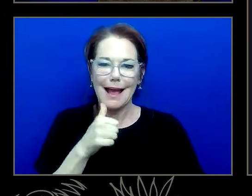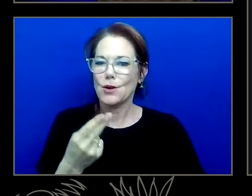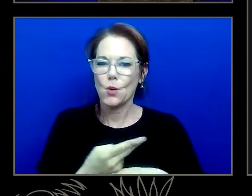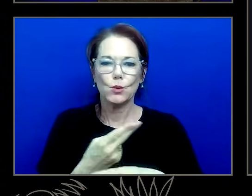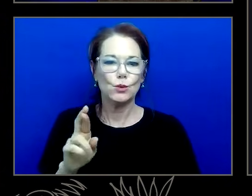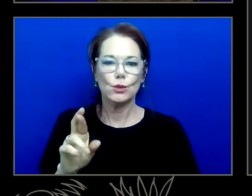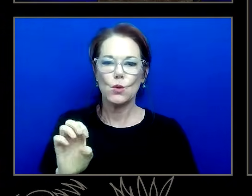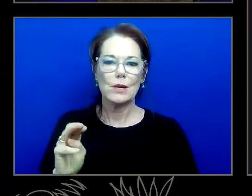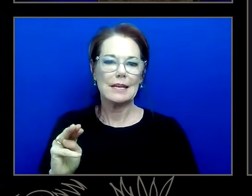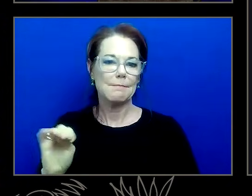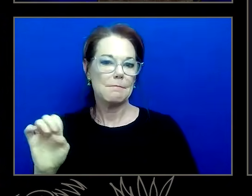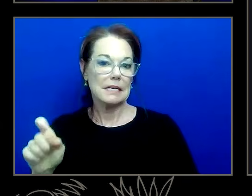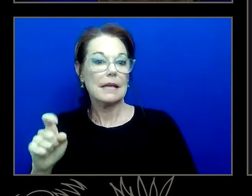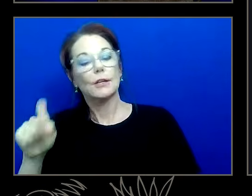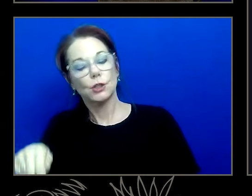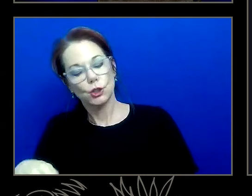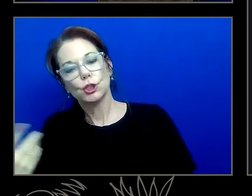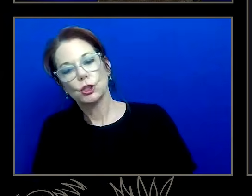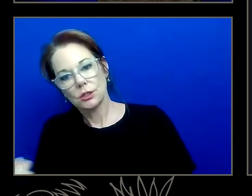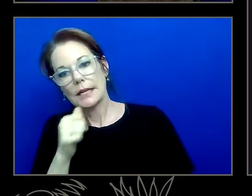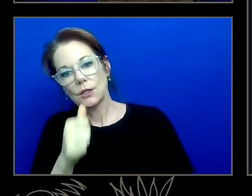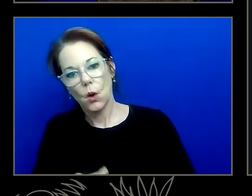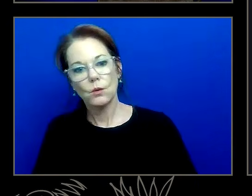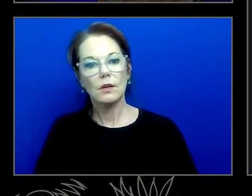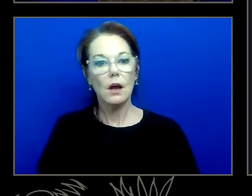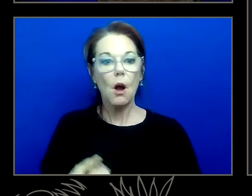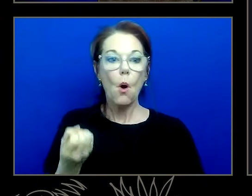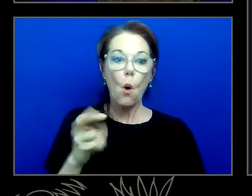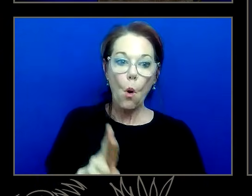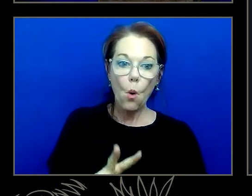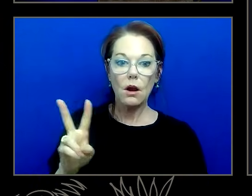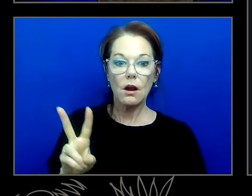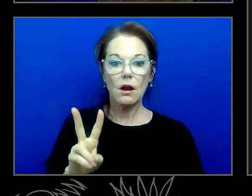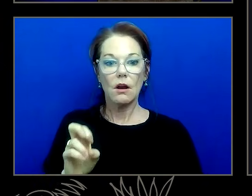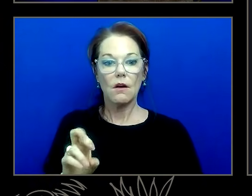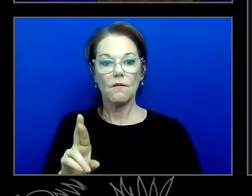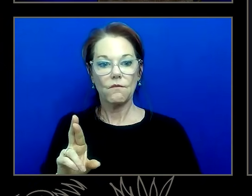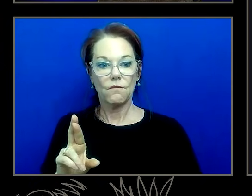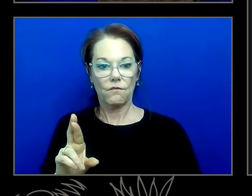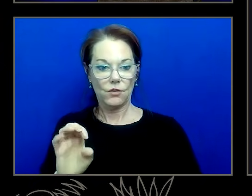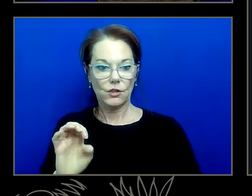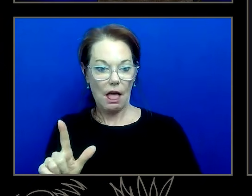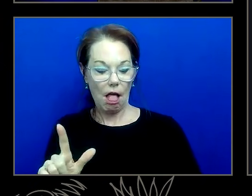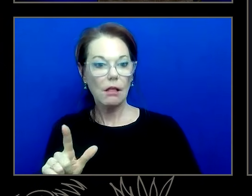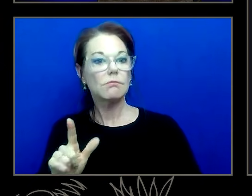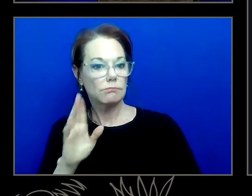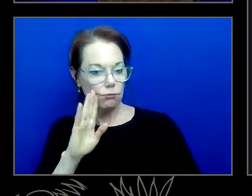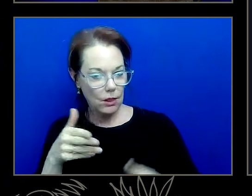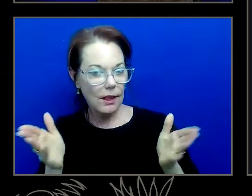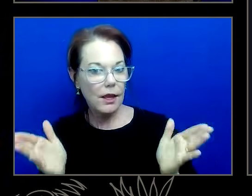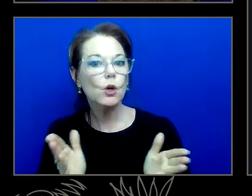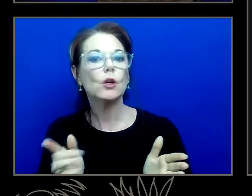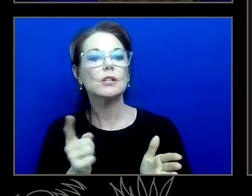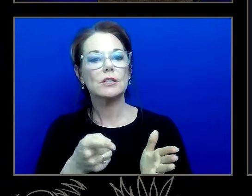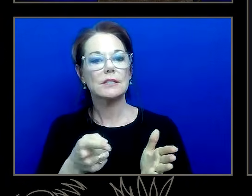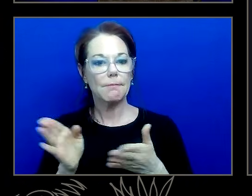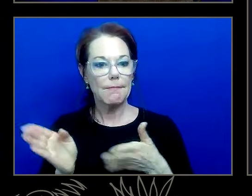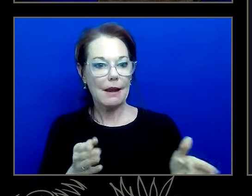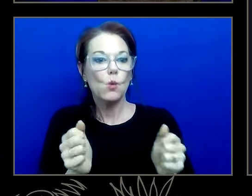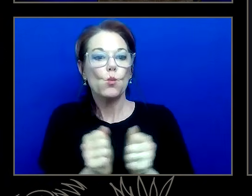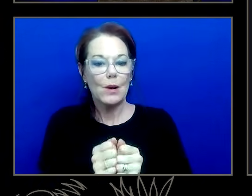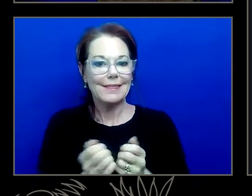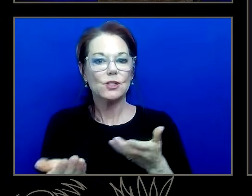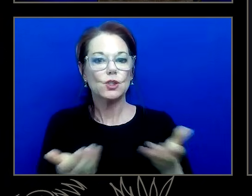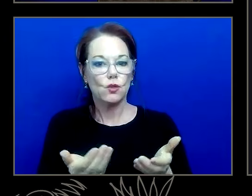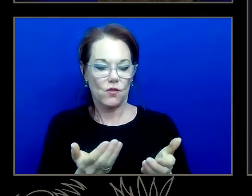should. Or you could use Vercel, and Vercel also encourages this pattern with server actions.